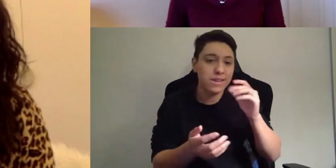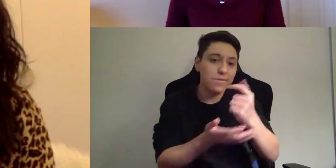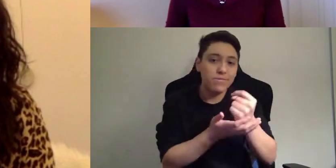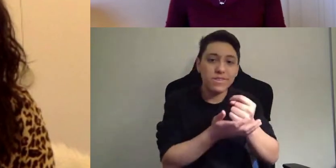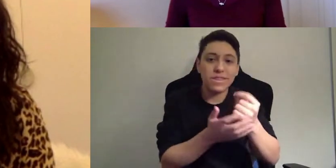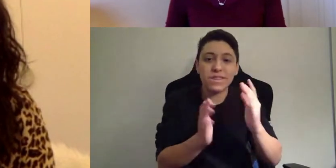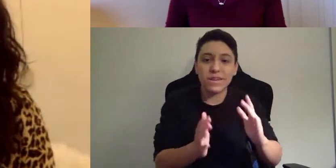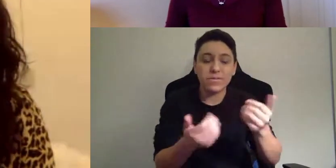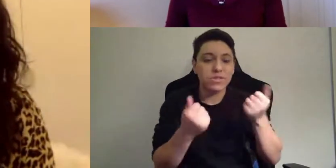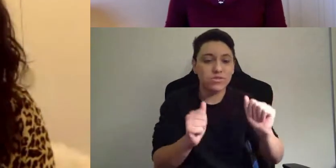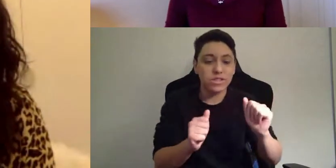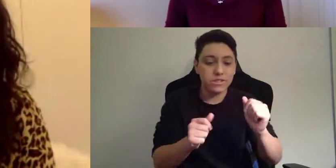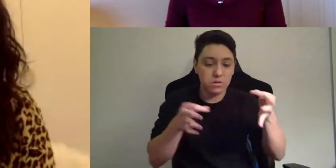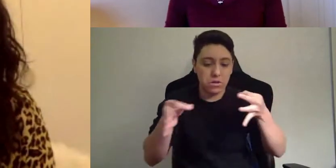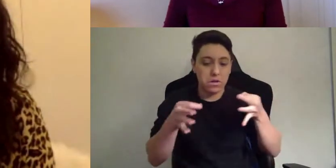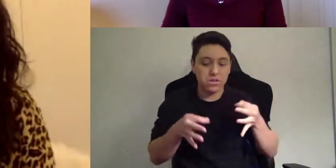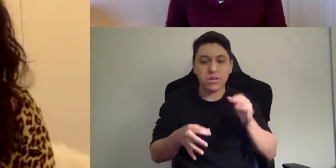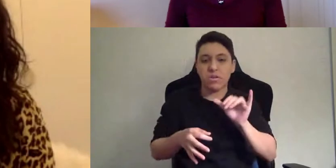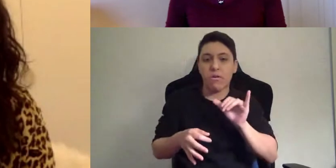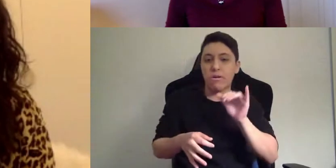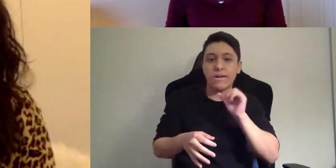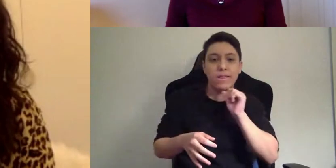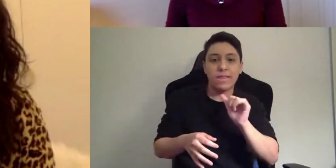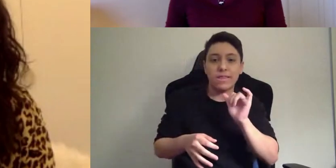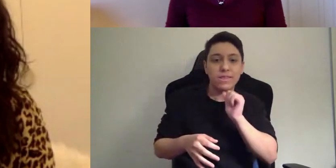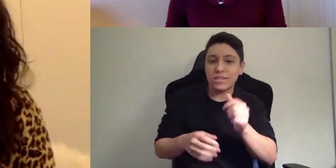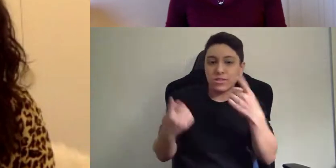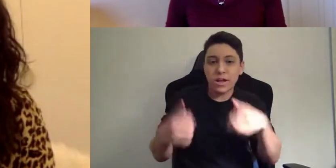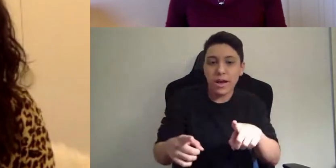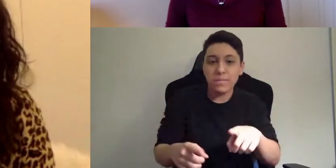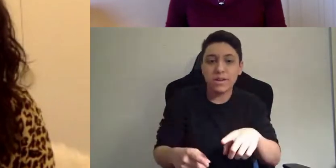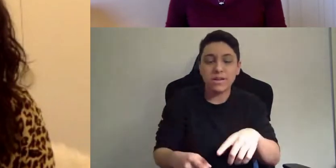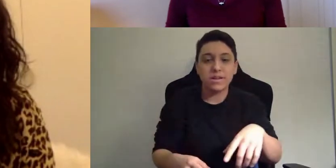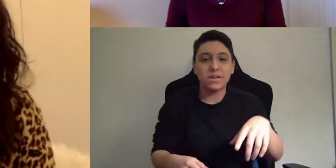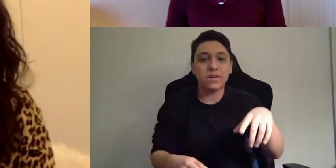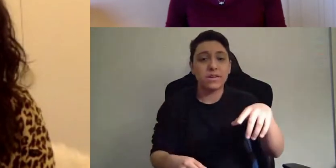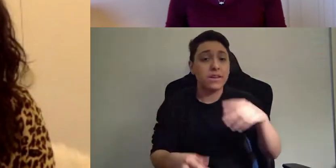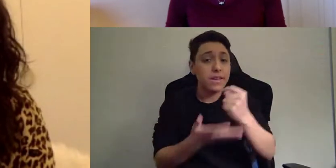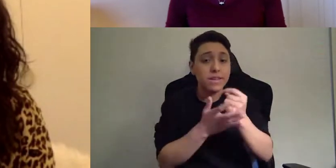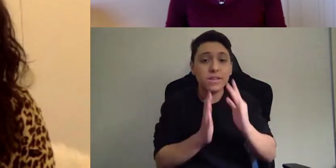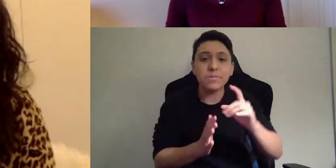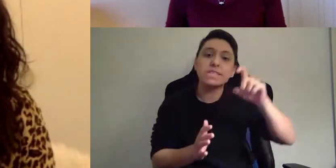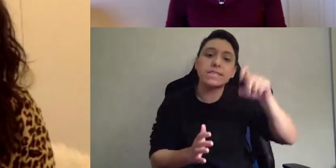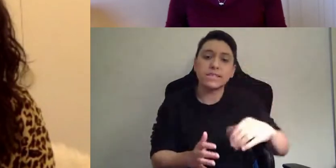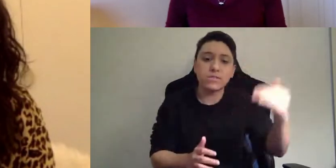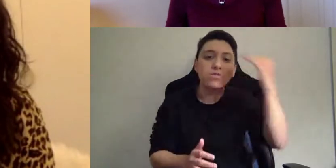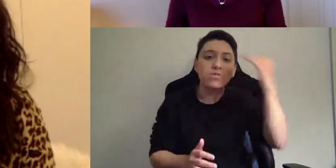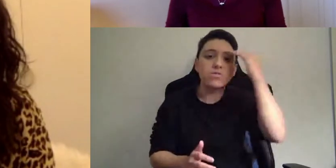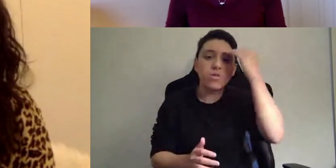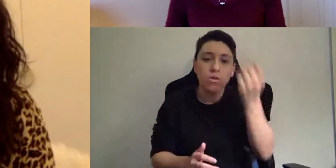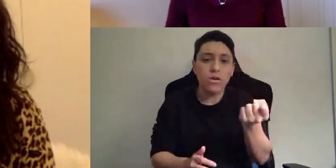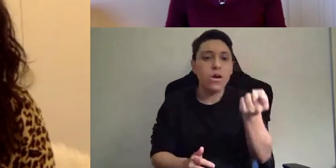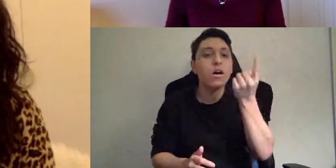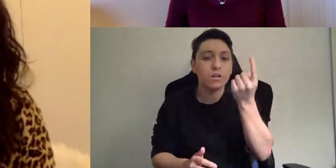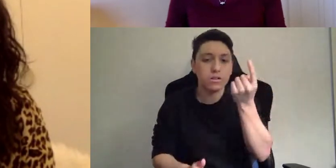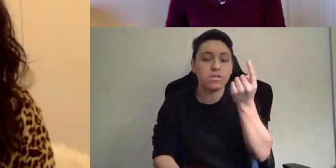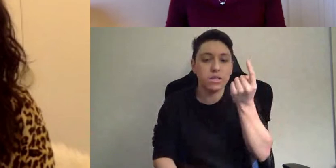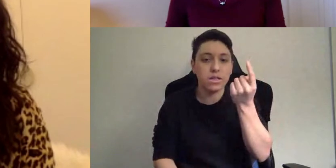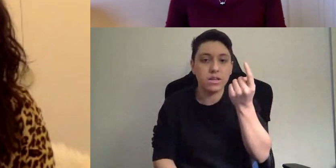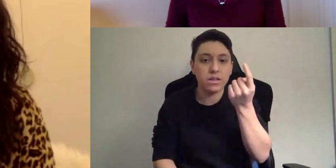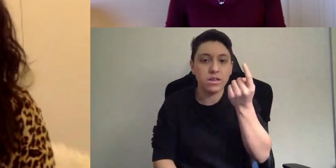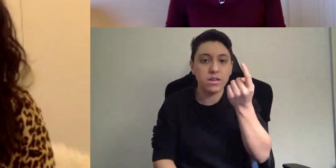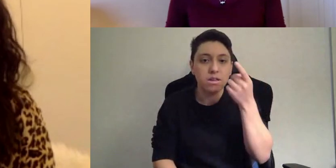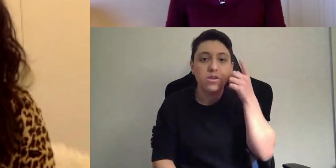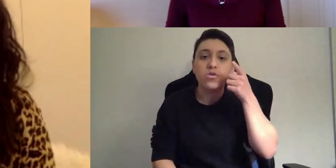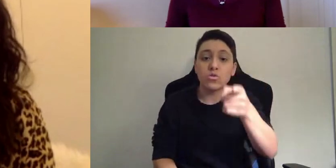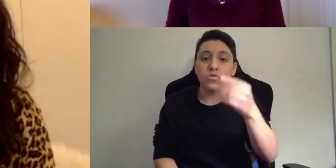is, or they really need to just hear and take for granted that you know what is happening to